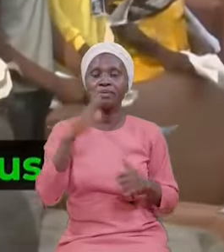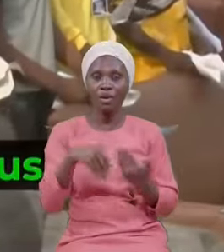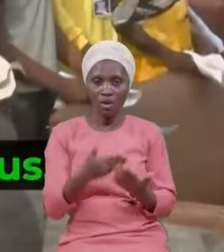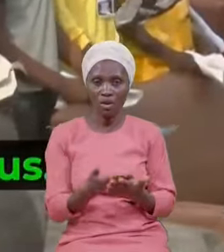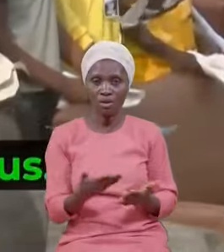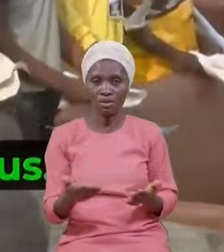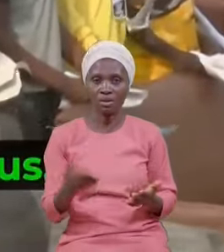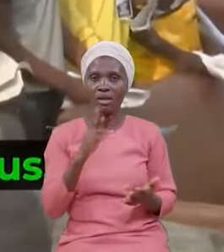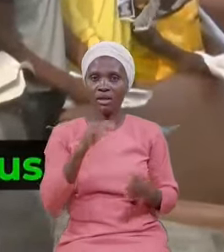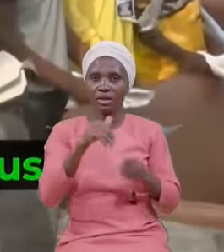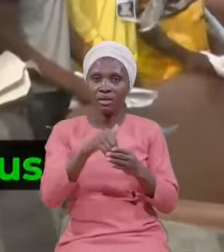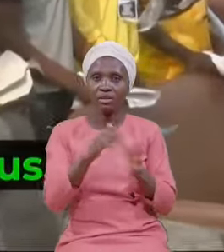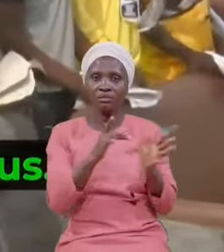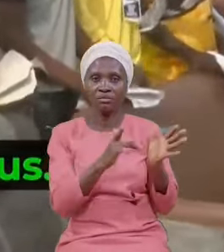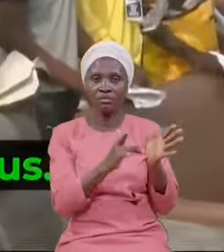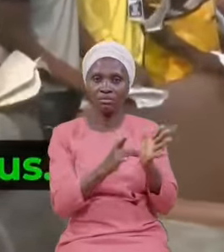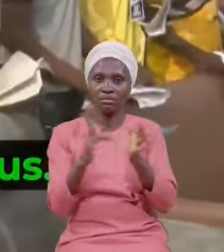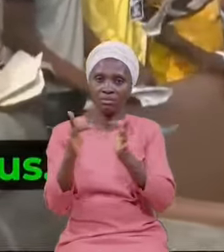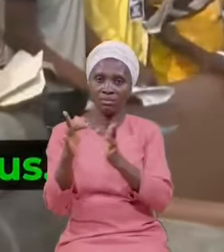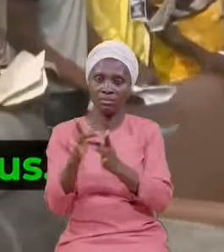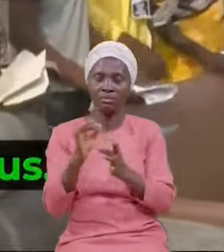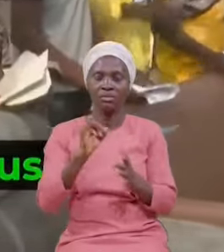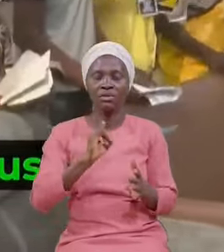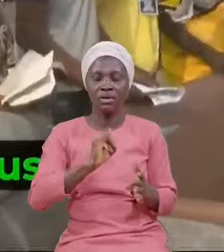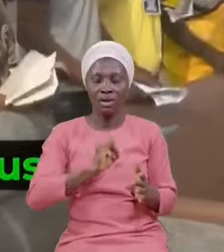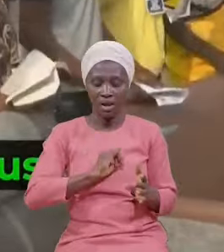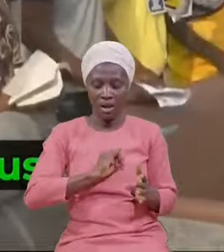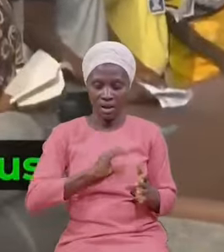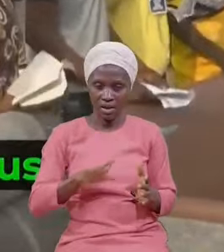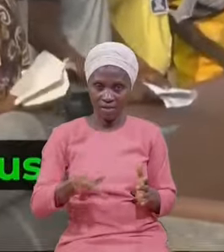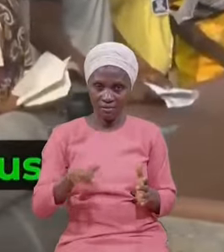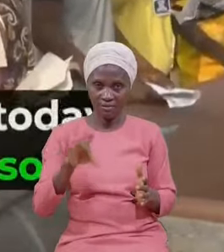all is in Jesus